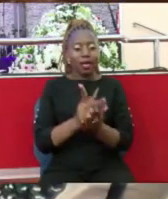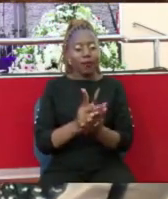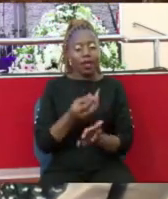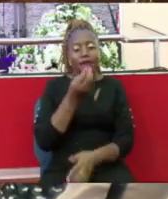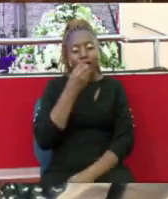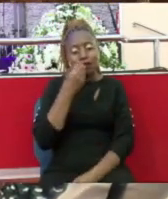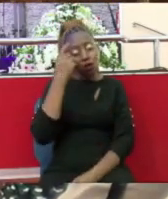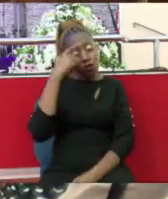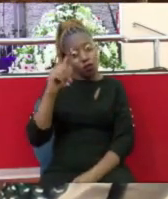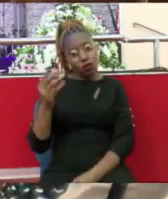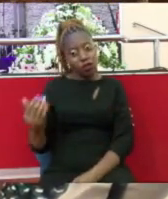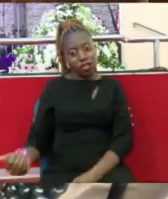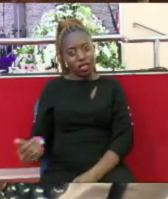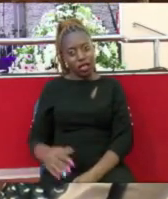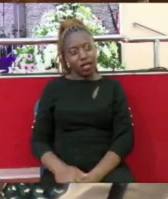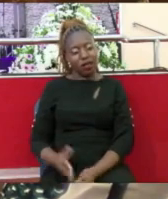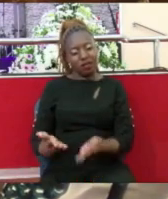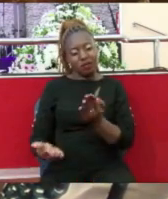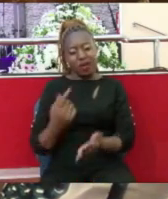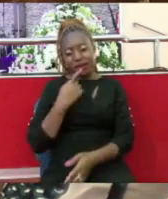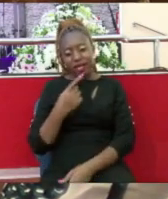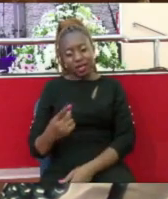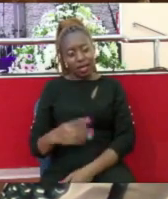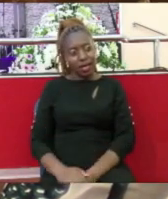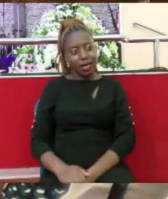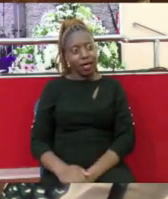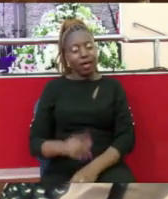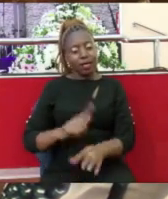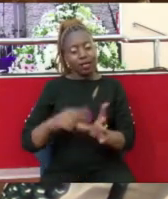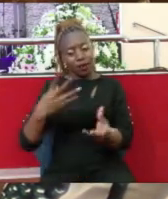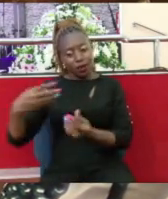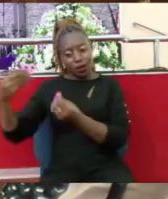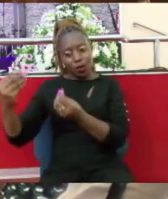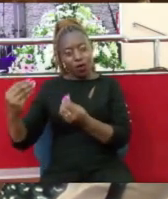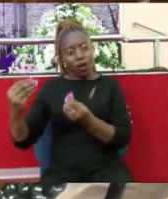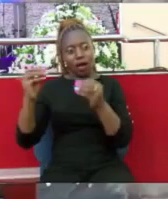in case you meet another boy or another girl who doesn't have food, you can share with him.